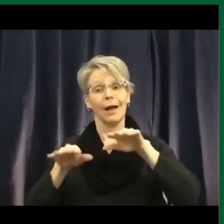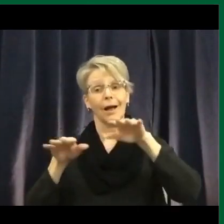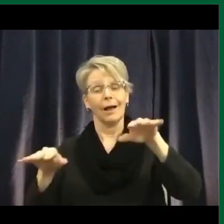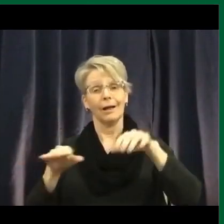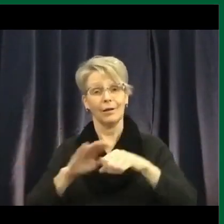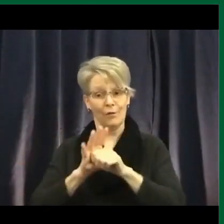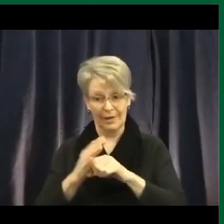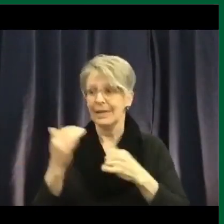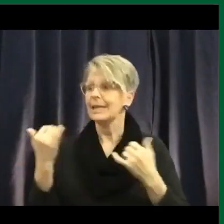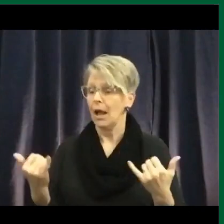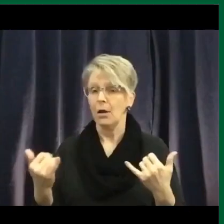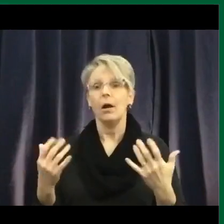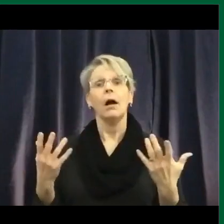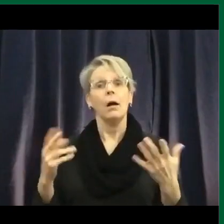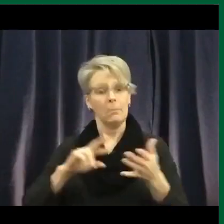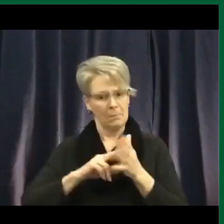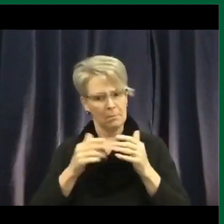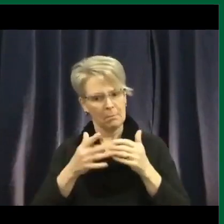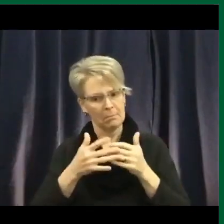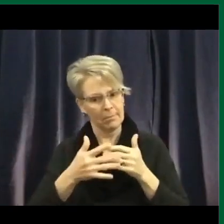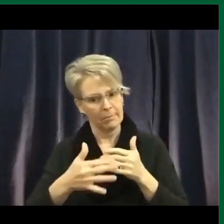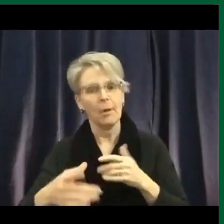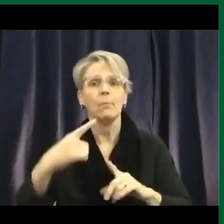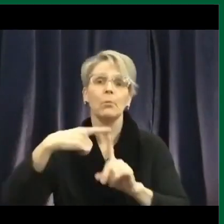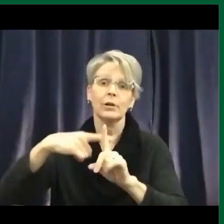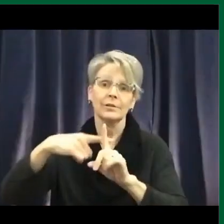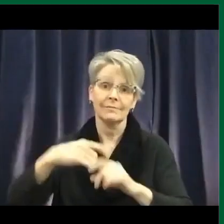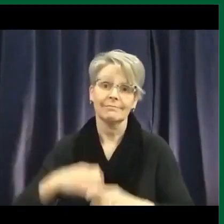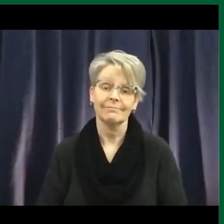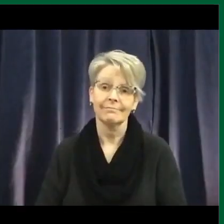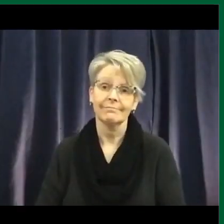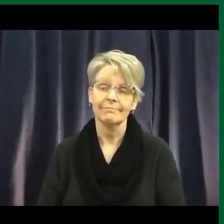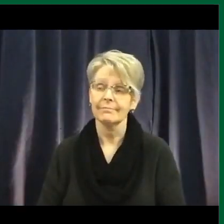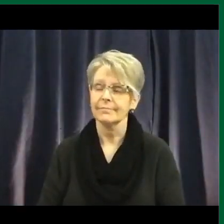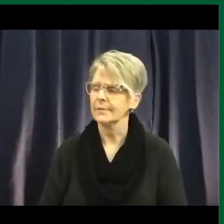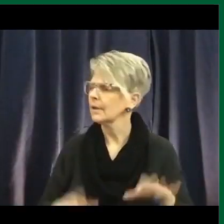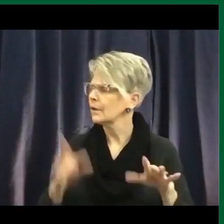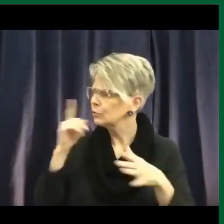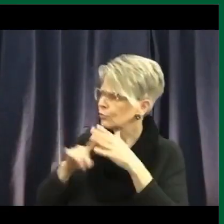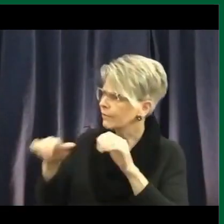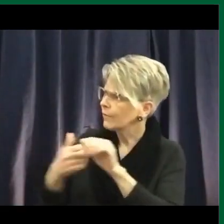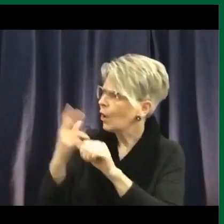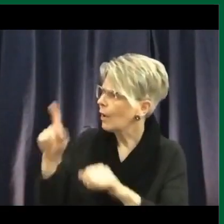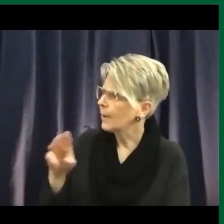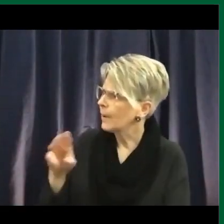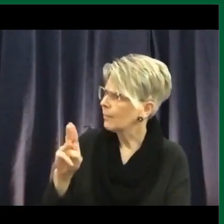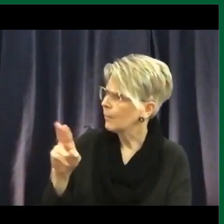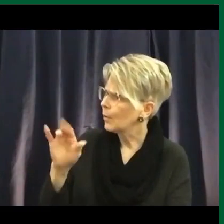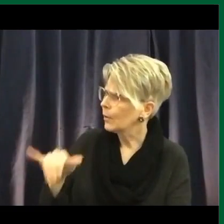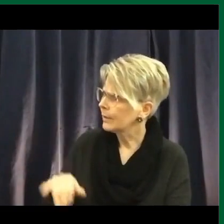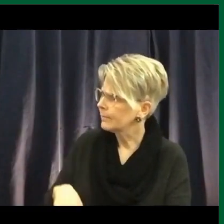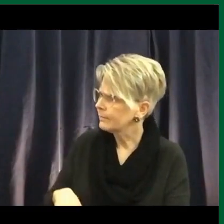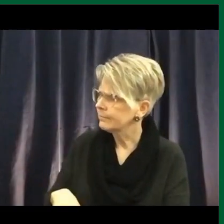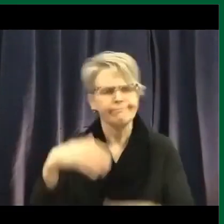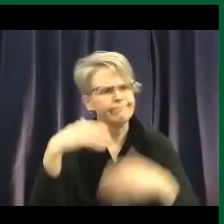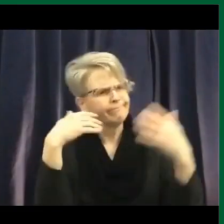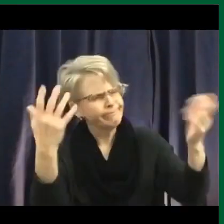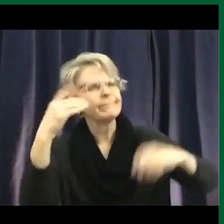positive days in the weeks ahead. Follow up, Murray? So why not make